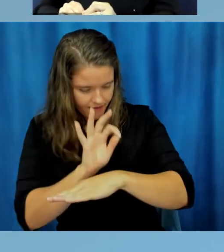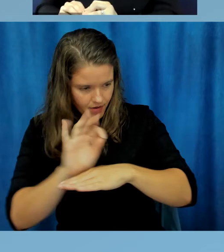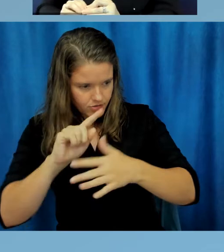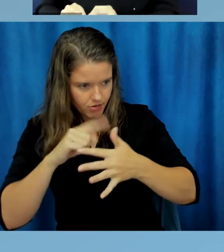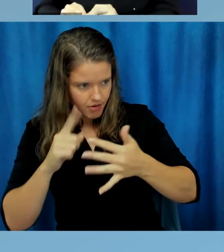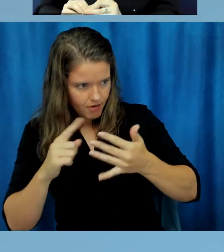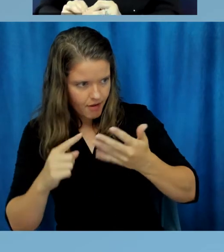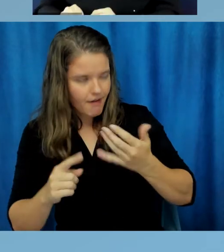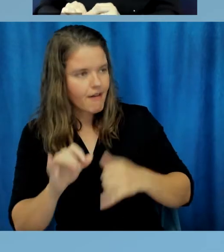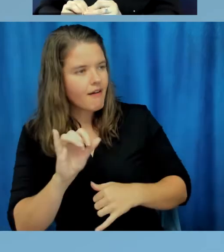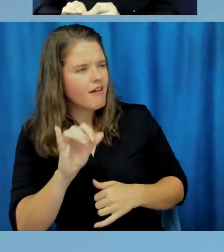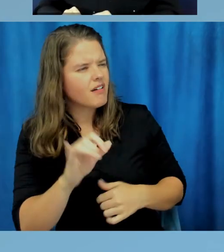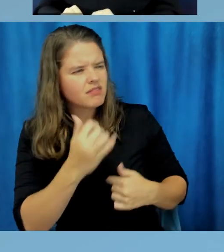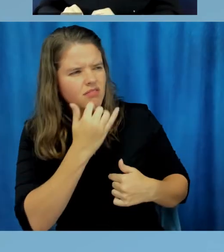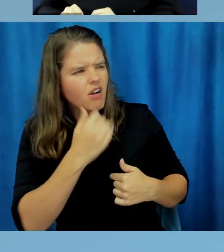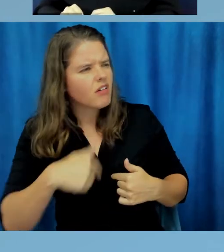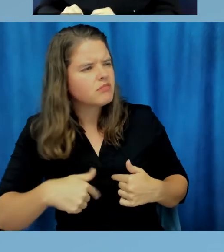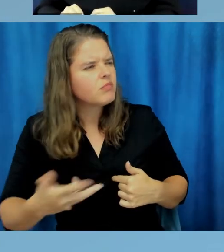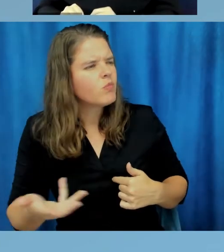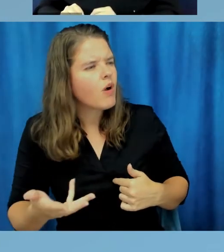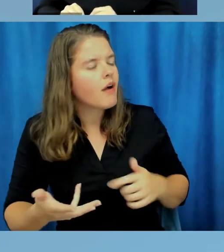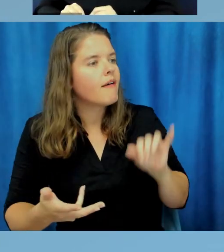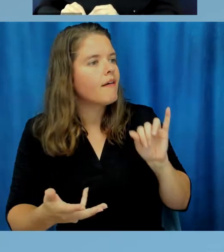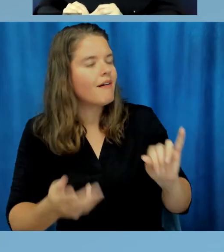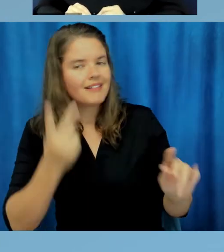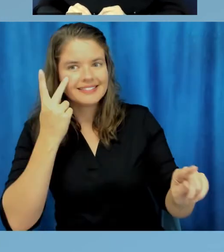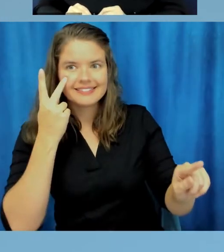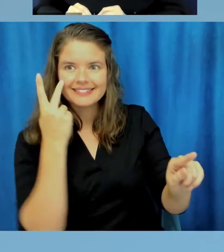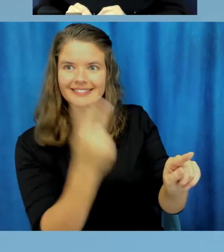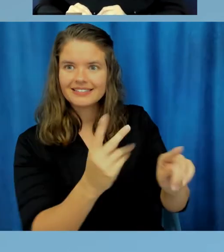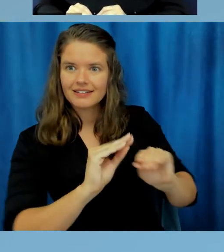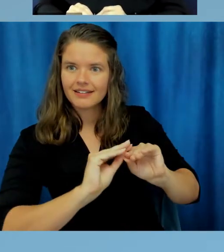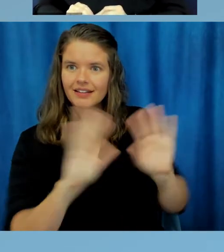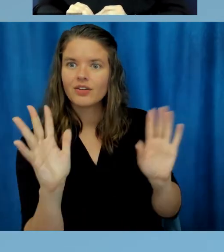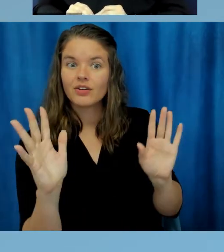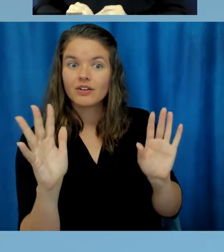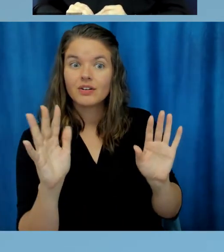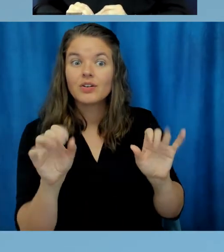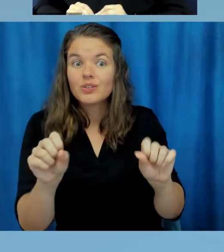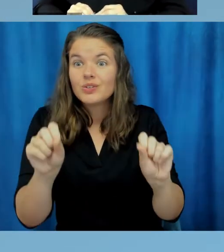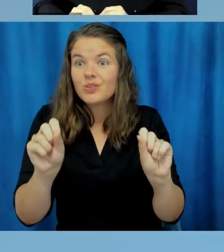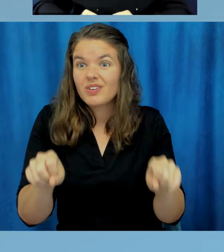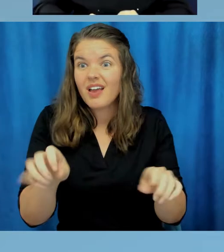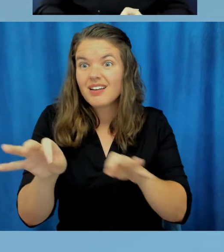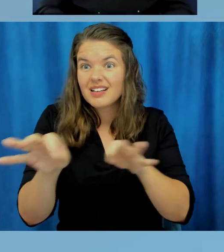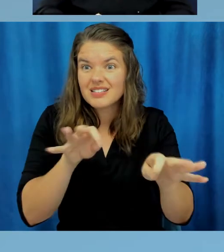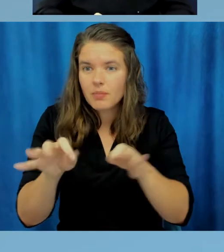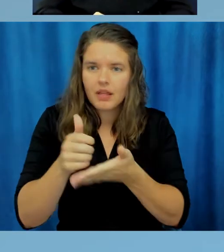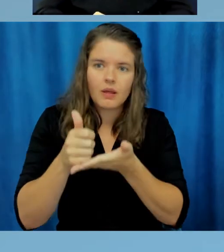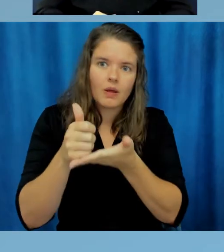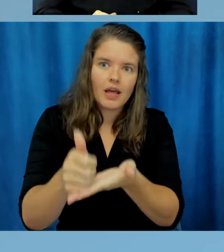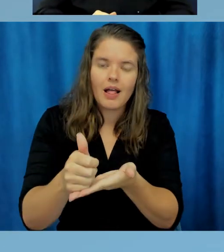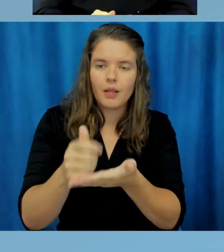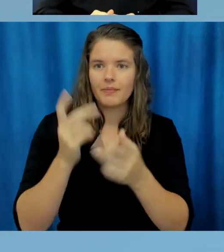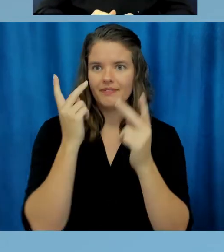functions, what is wrong with their body. They can see it. You can explain it to them with the help of